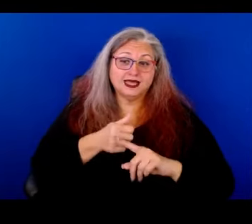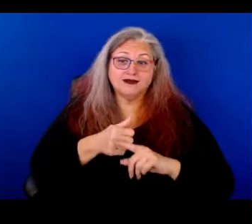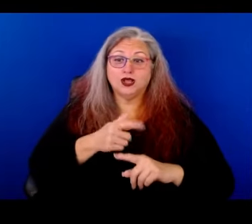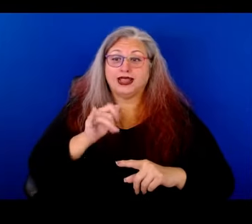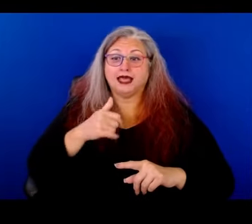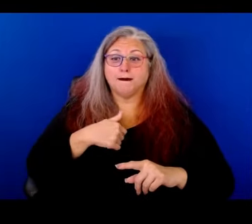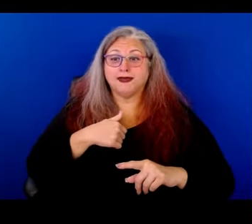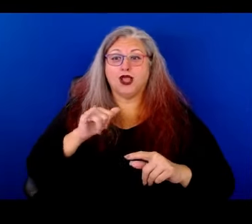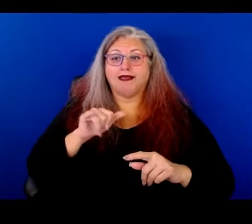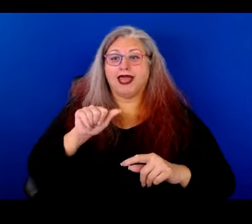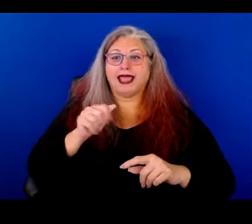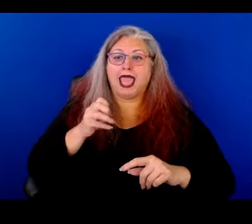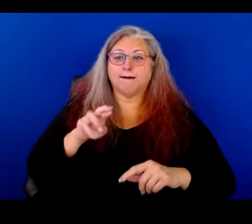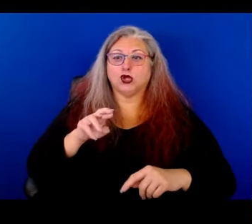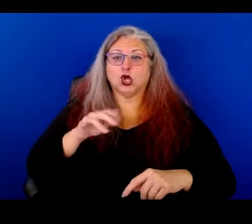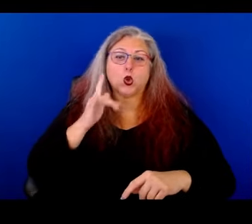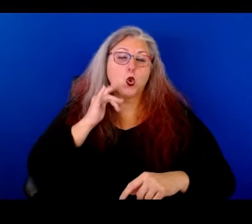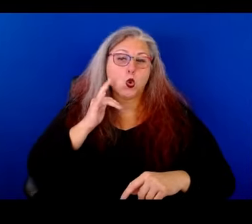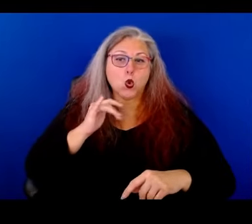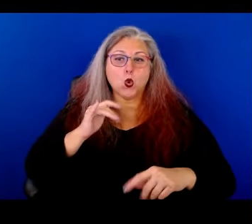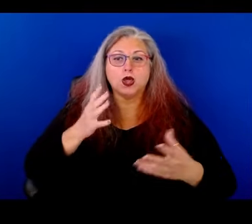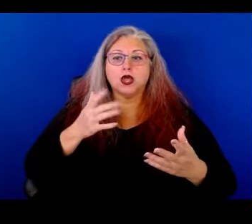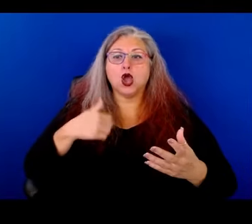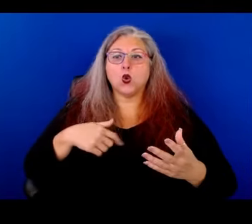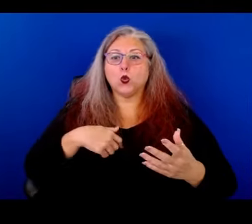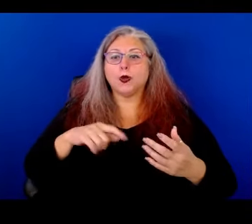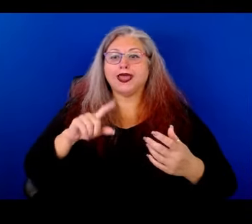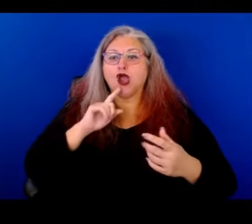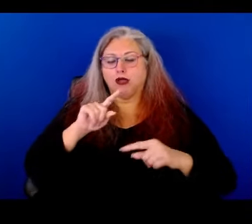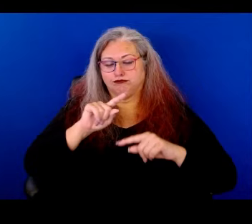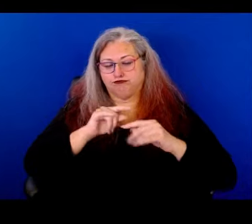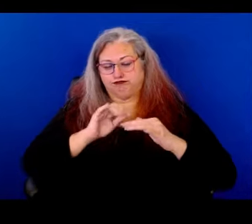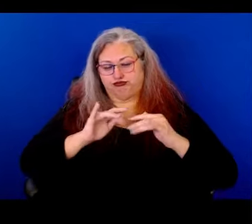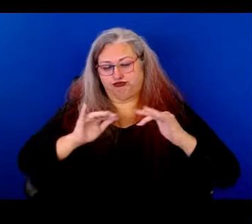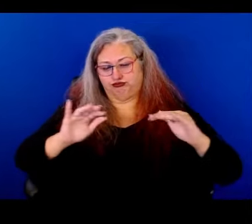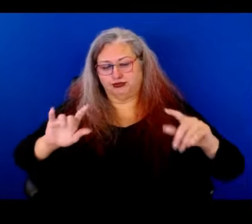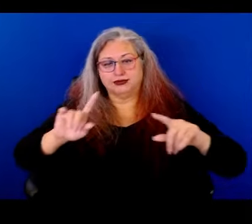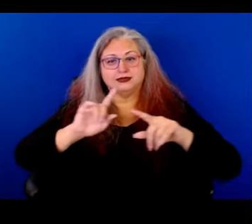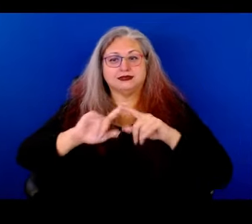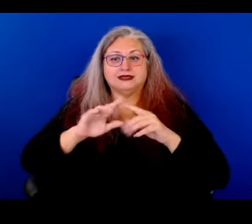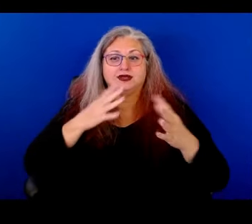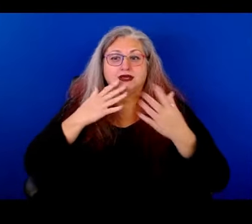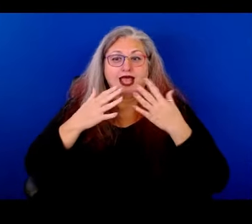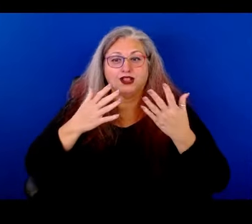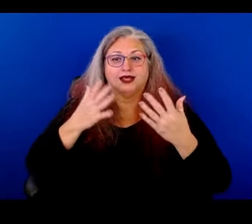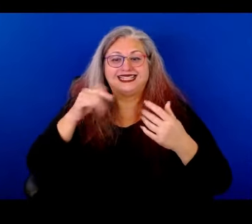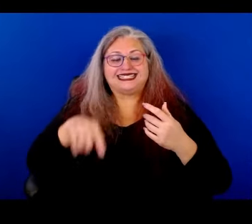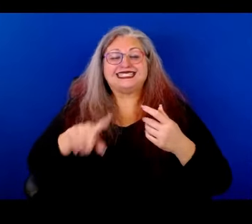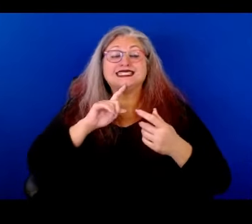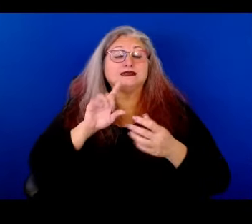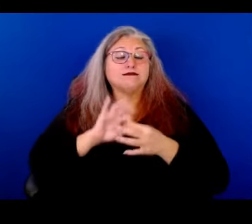who, like me, are like, you know, amber gold. We are the entire array of skin tones. So this is